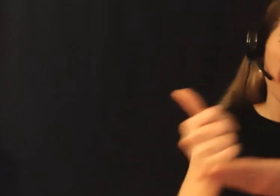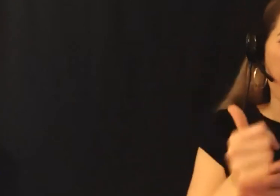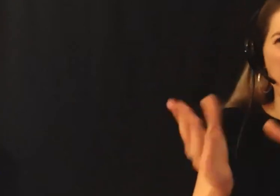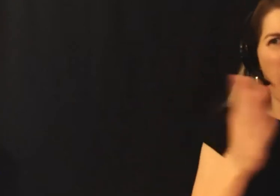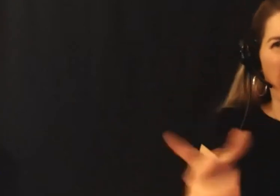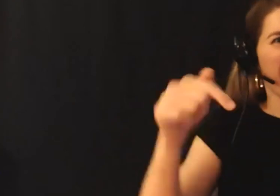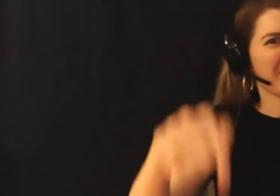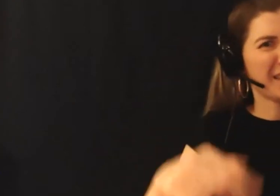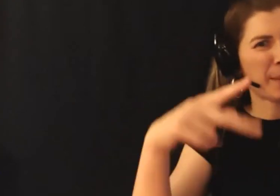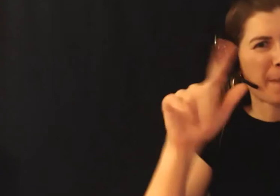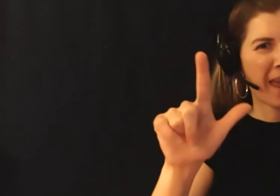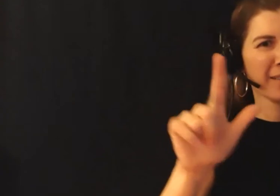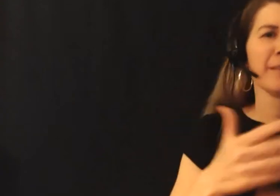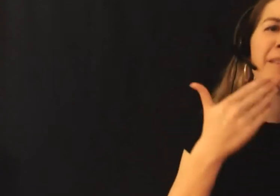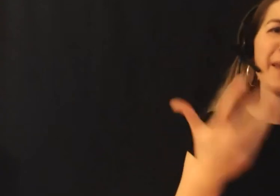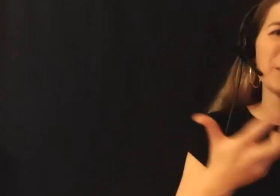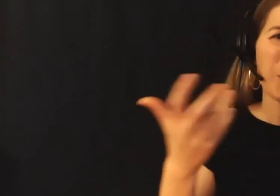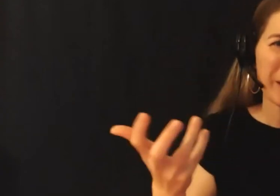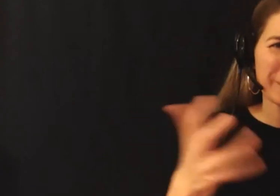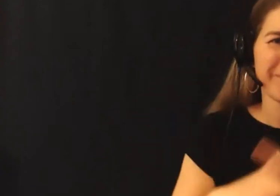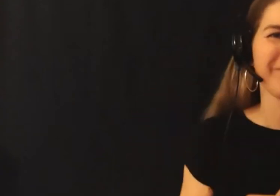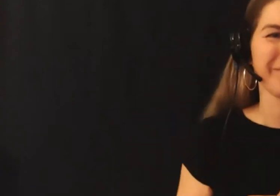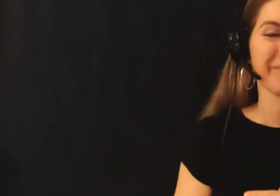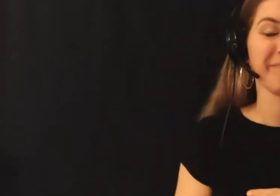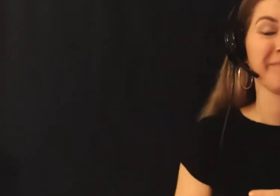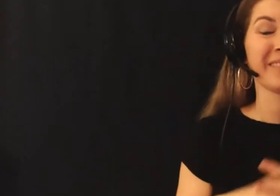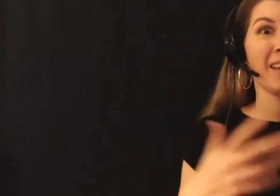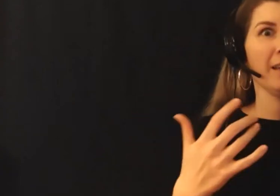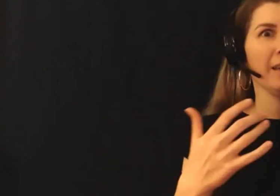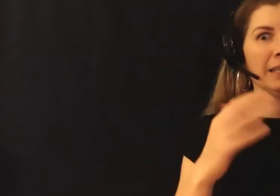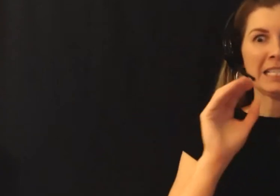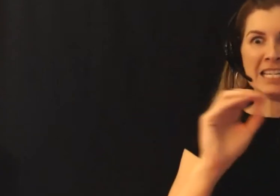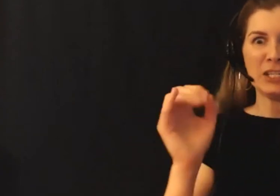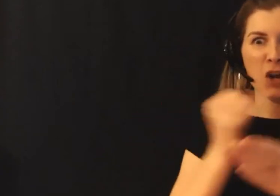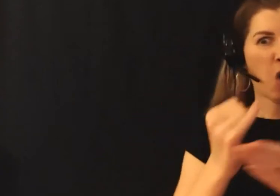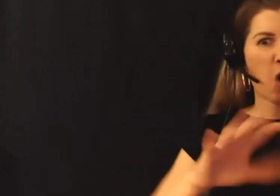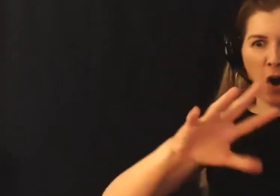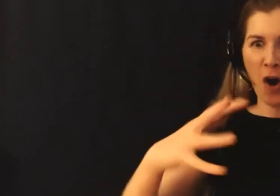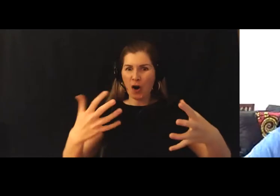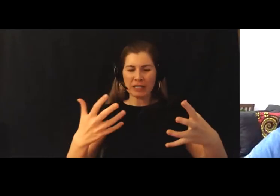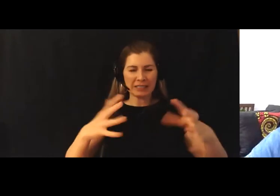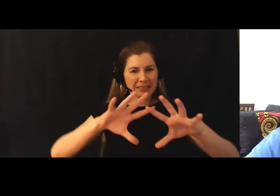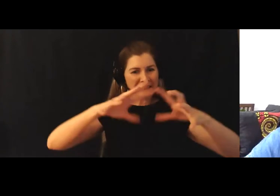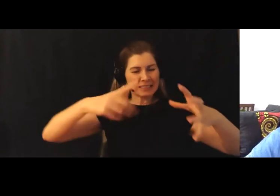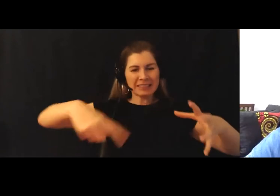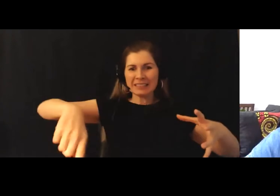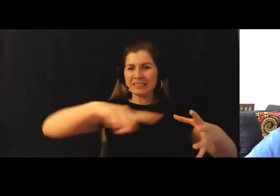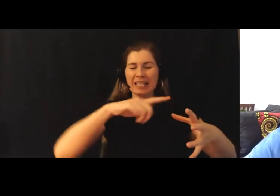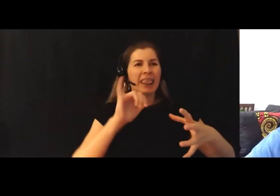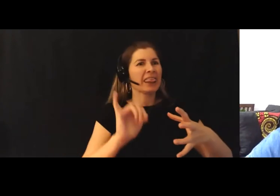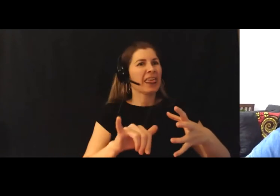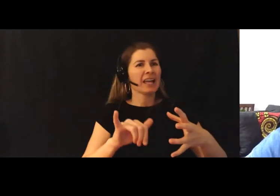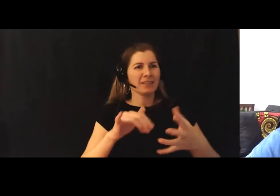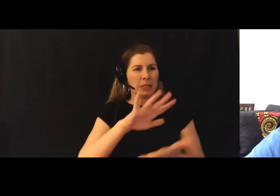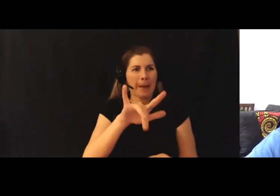you so much. So, the teaching artist industry, it sits at the intersection of the organizations that